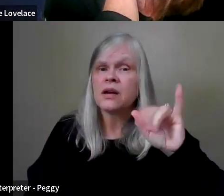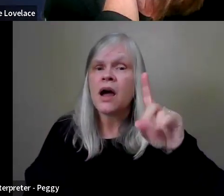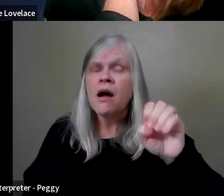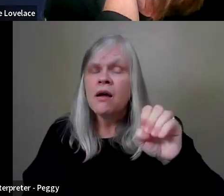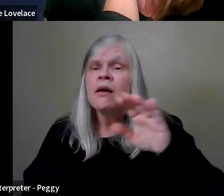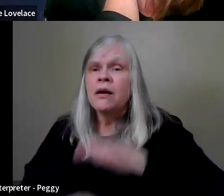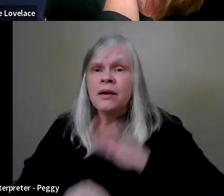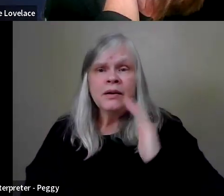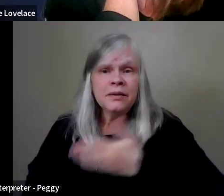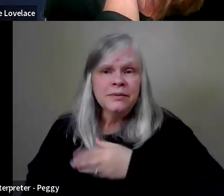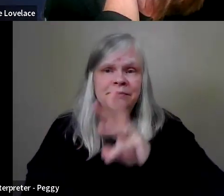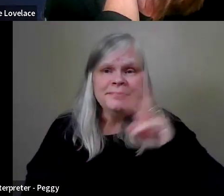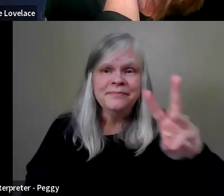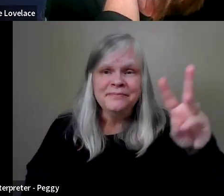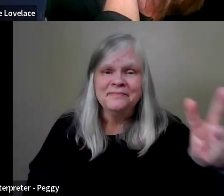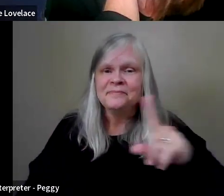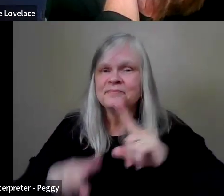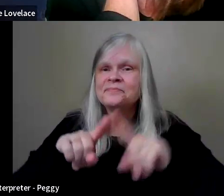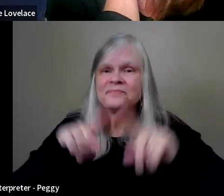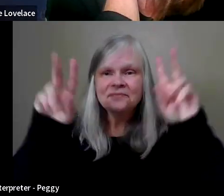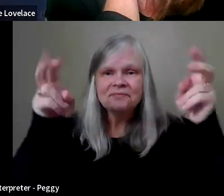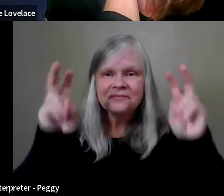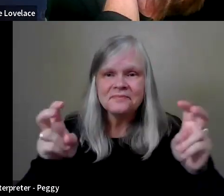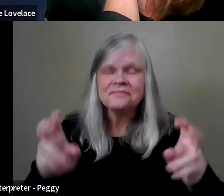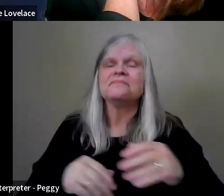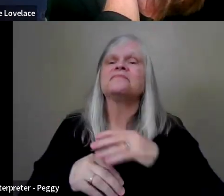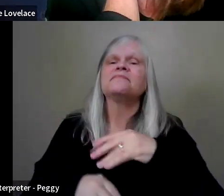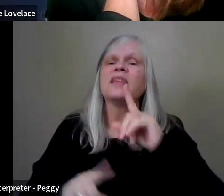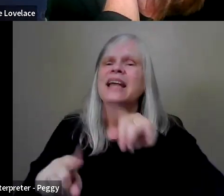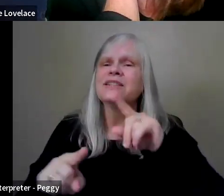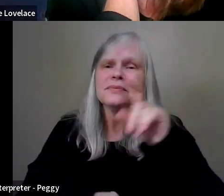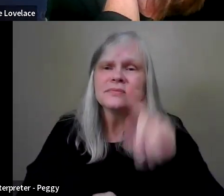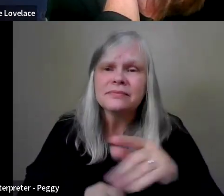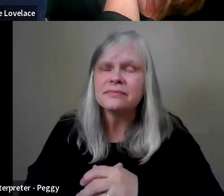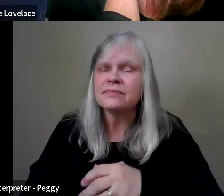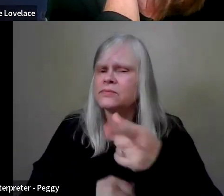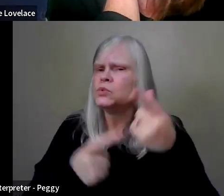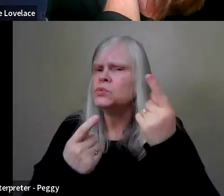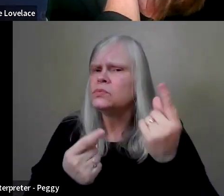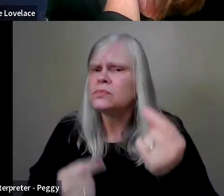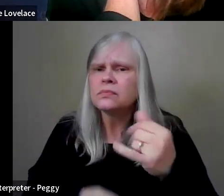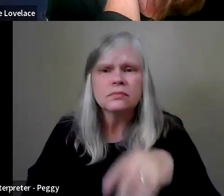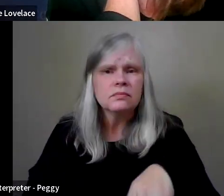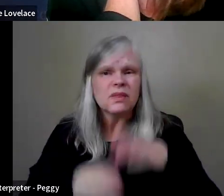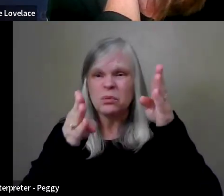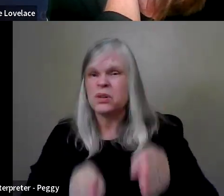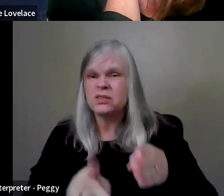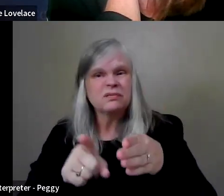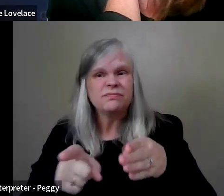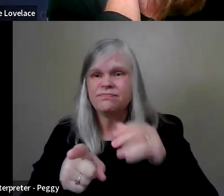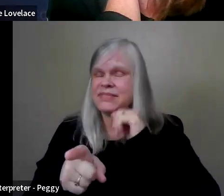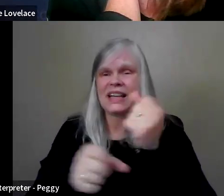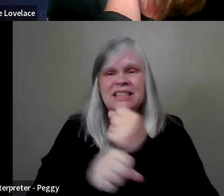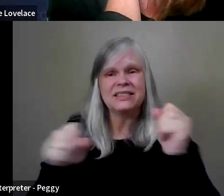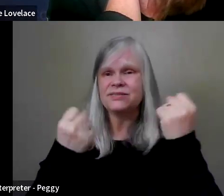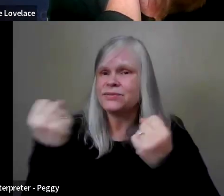which we created with topic by topic information, answering questions like, what do you do if someone is maybe no longer safe to